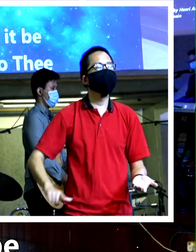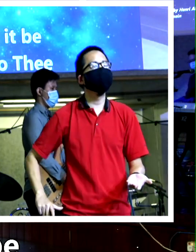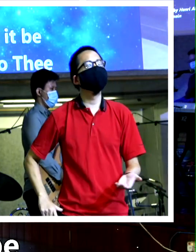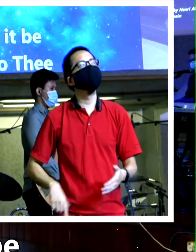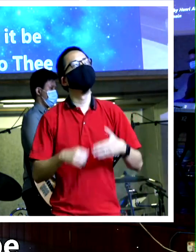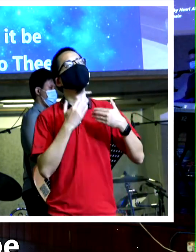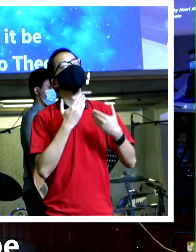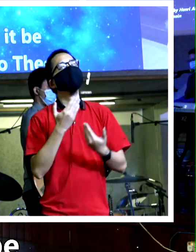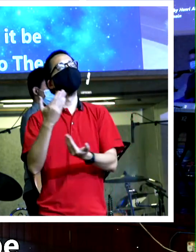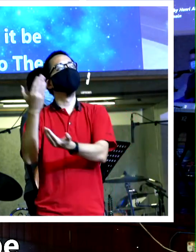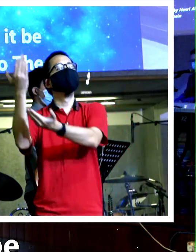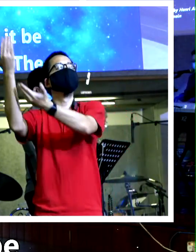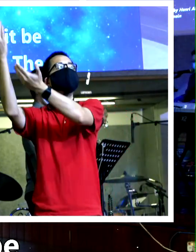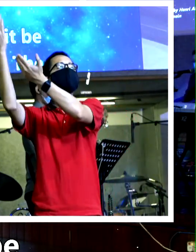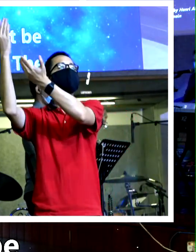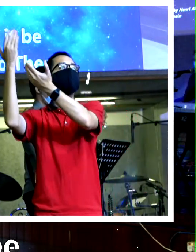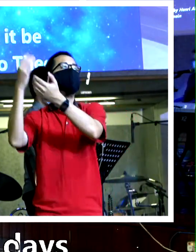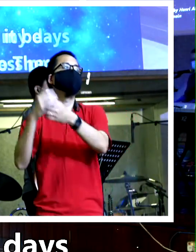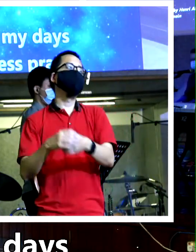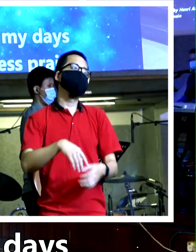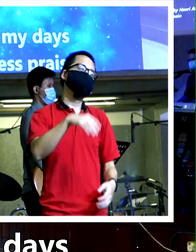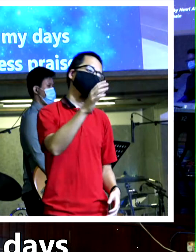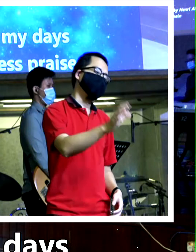consecrated, Lord, to Thee.